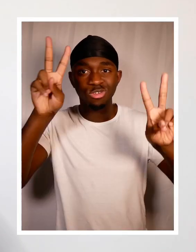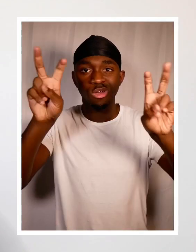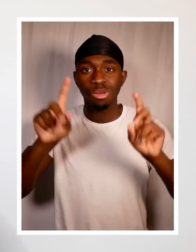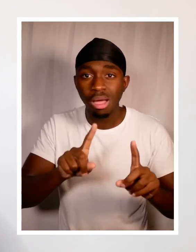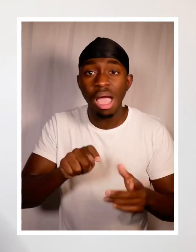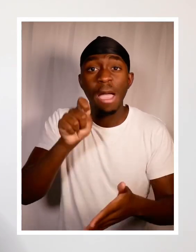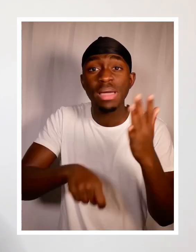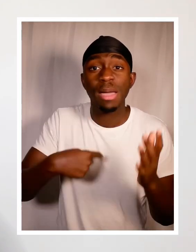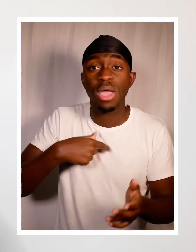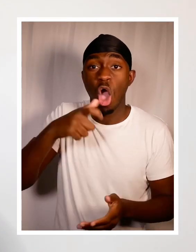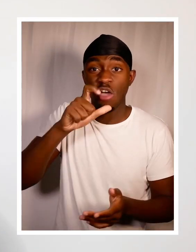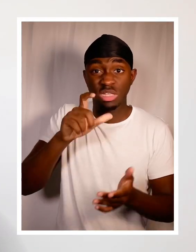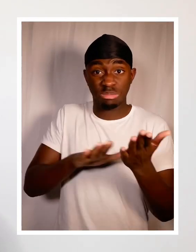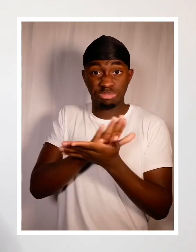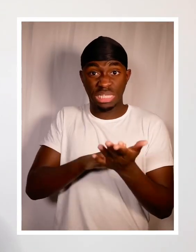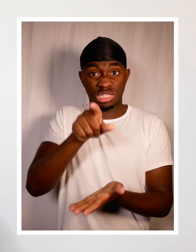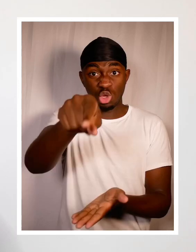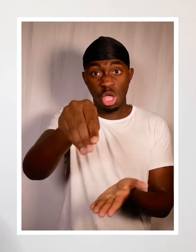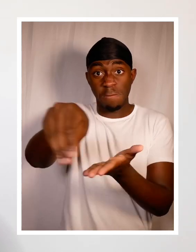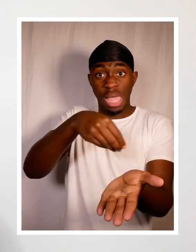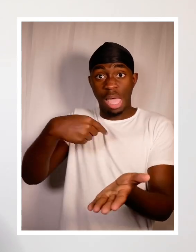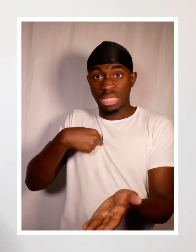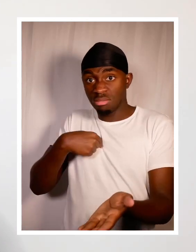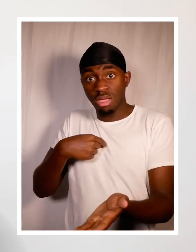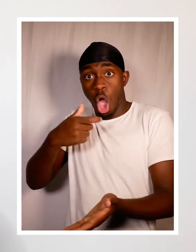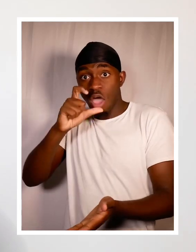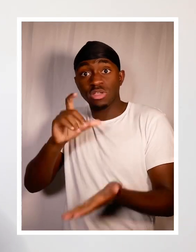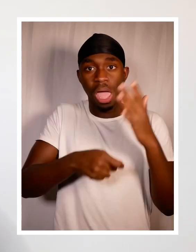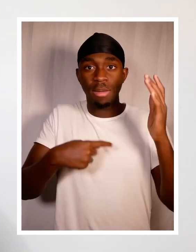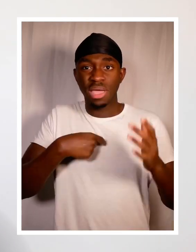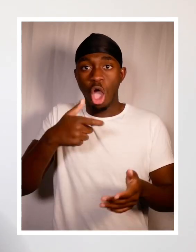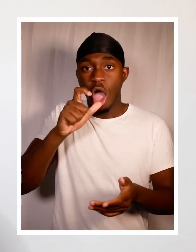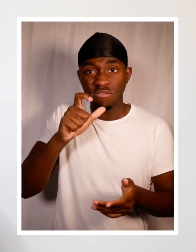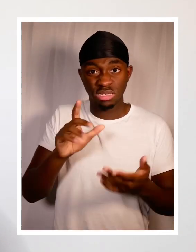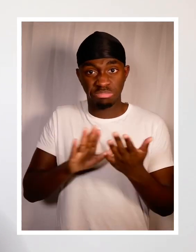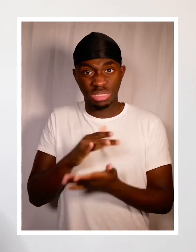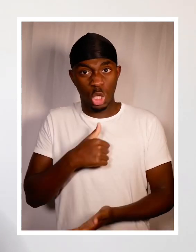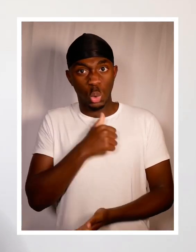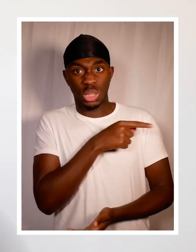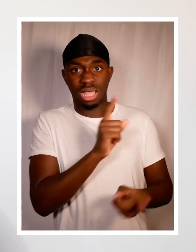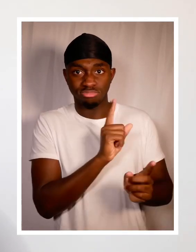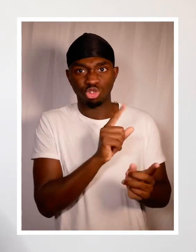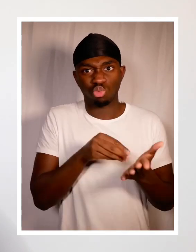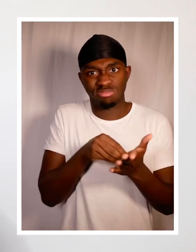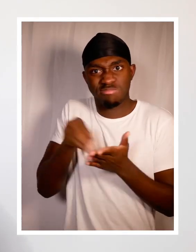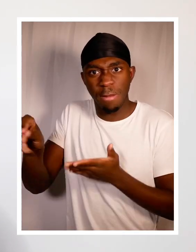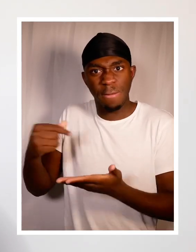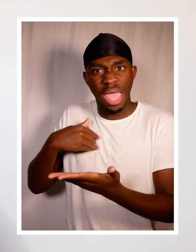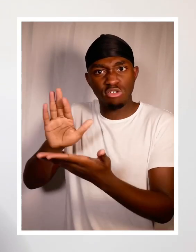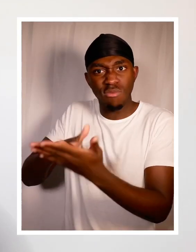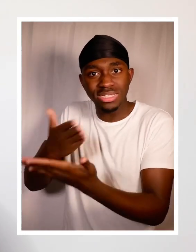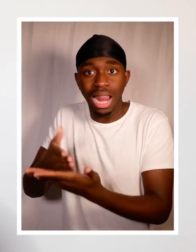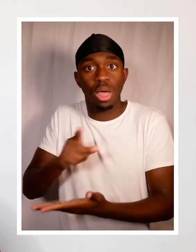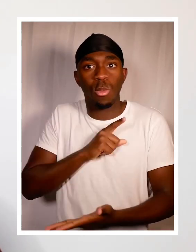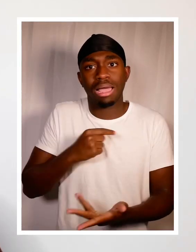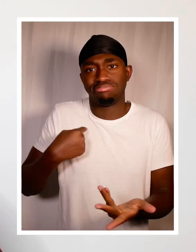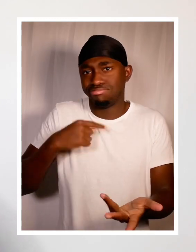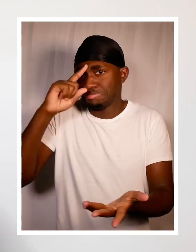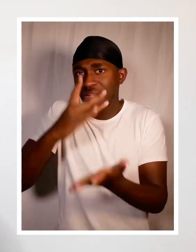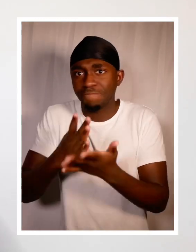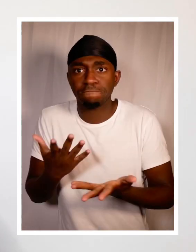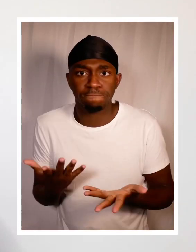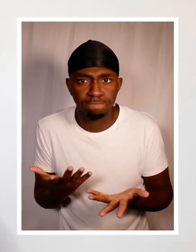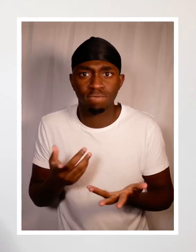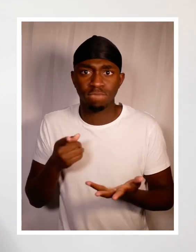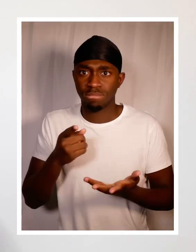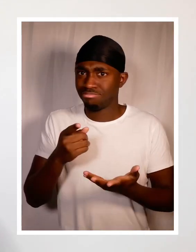possibly can because i firmly believe that accessibility should be a standard and not an afterthought i